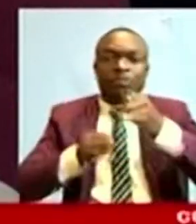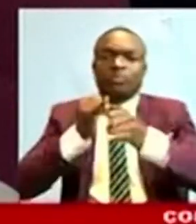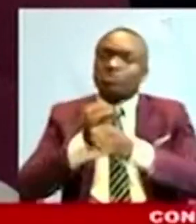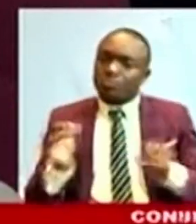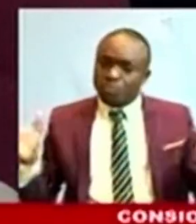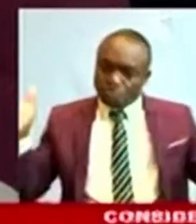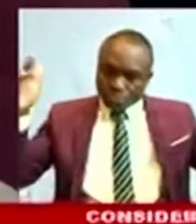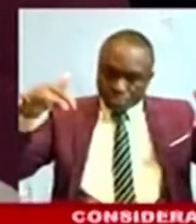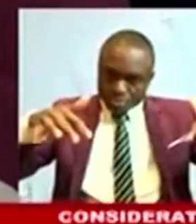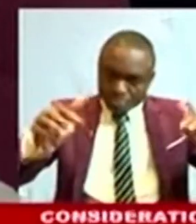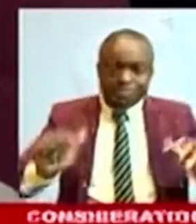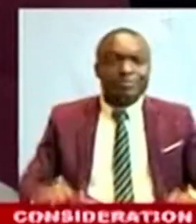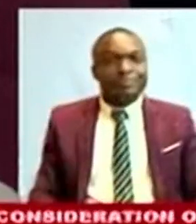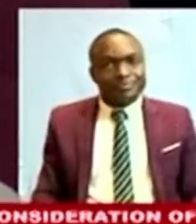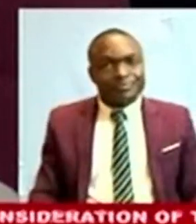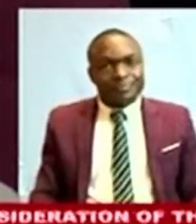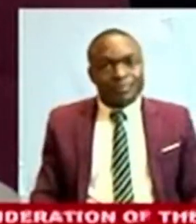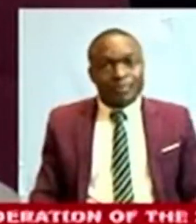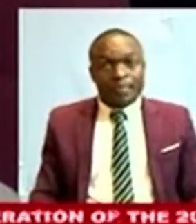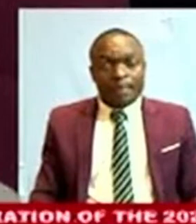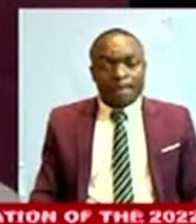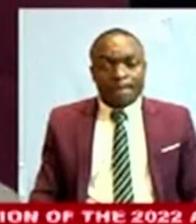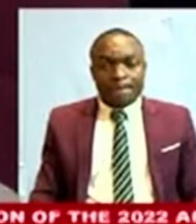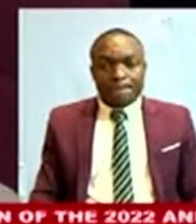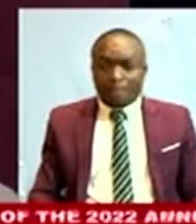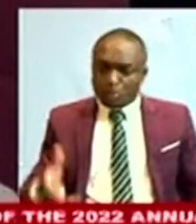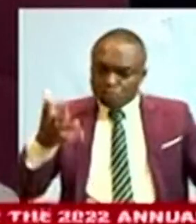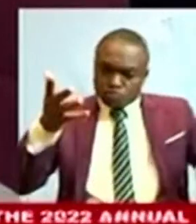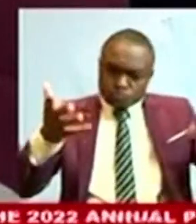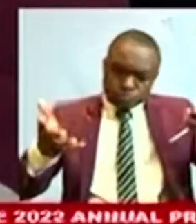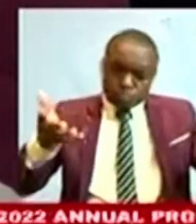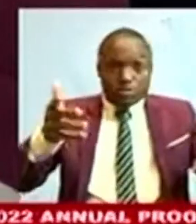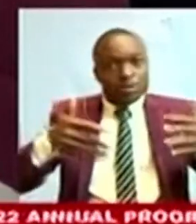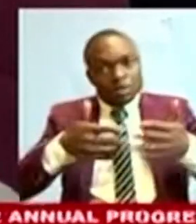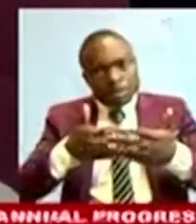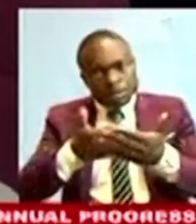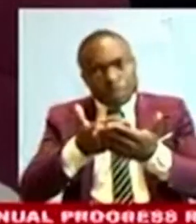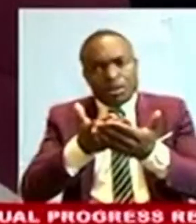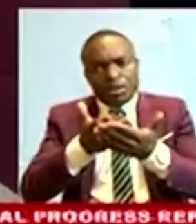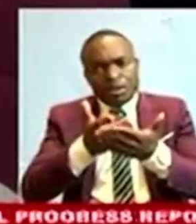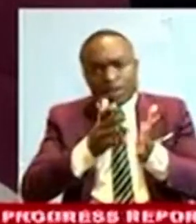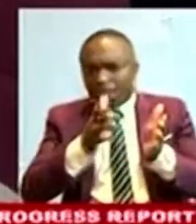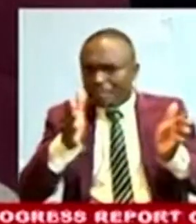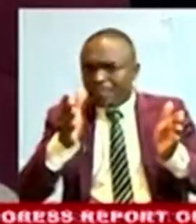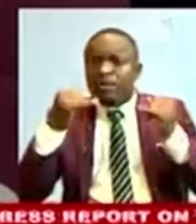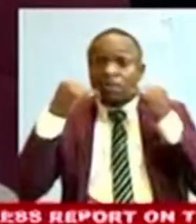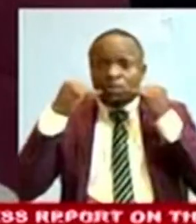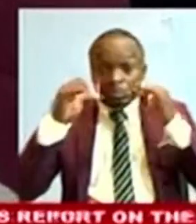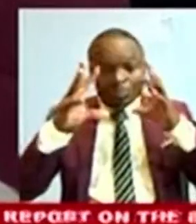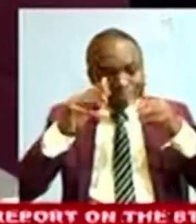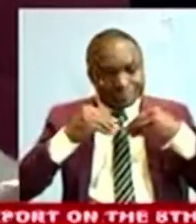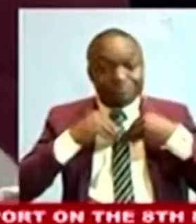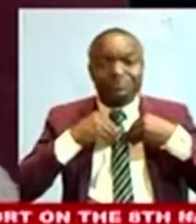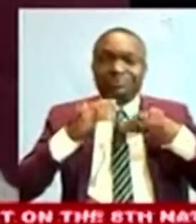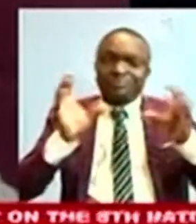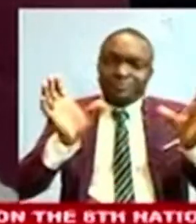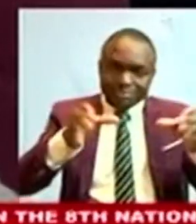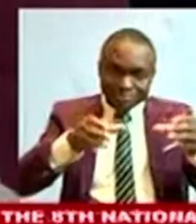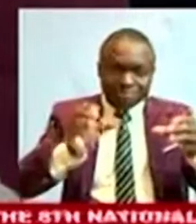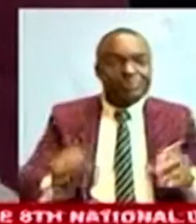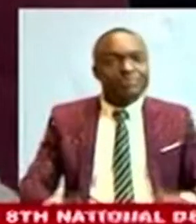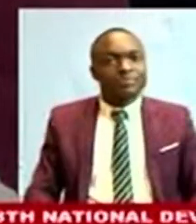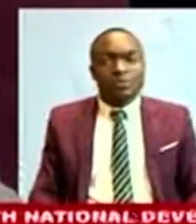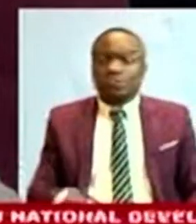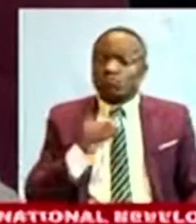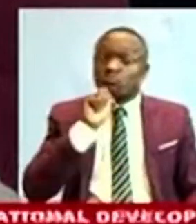conferences. In terms of measuring how much of the information was received by the community, we do